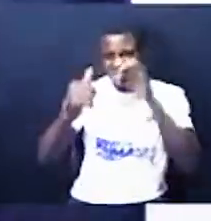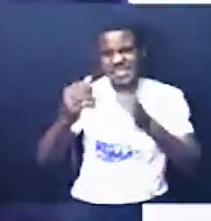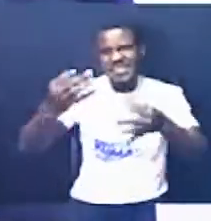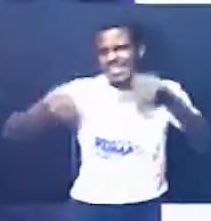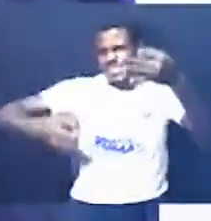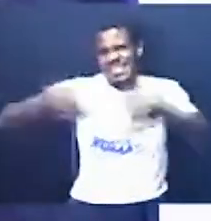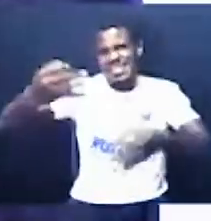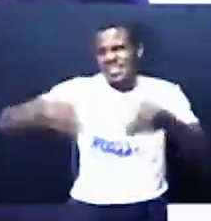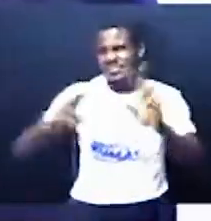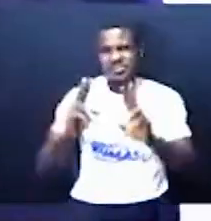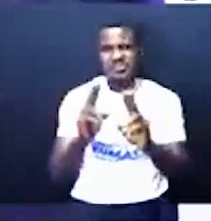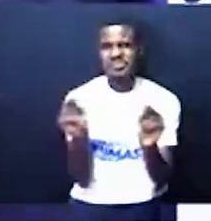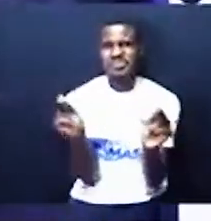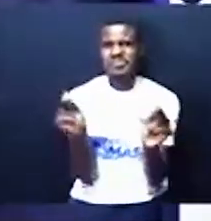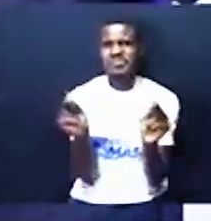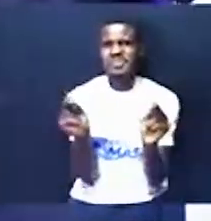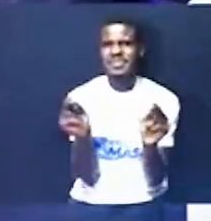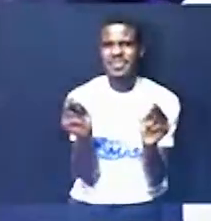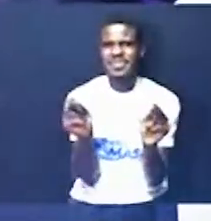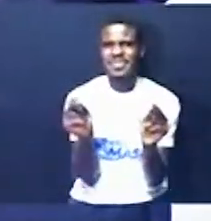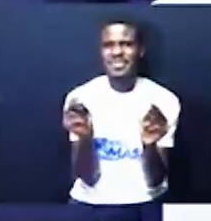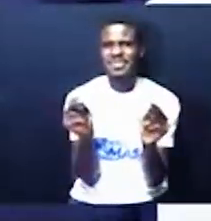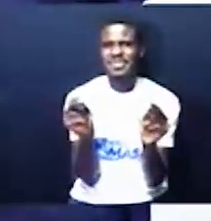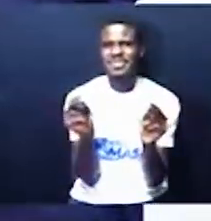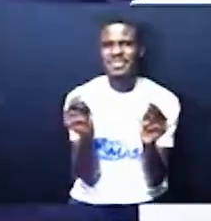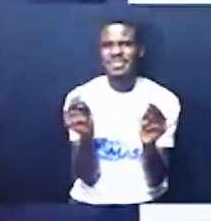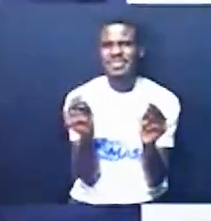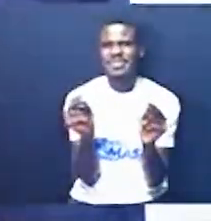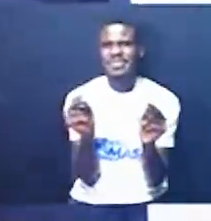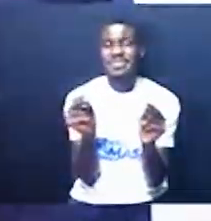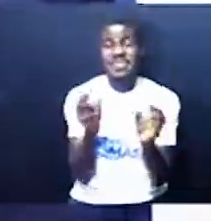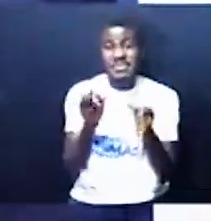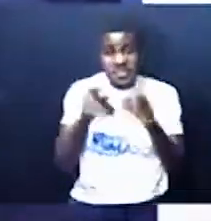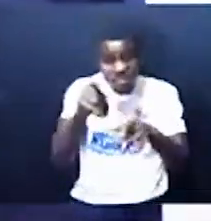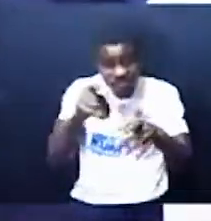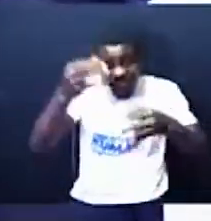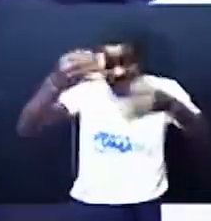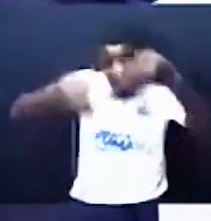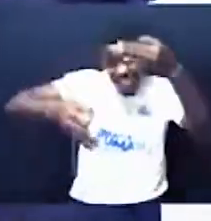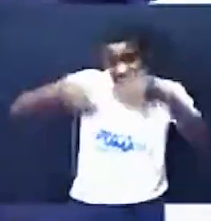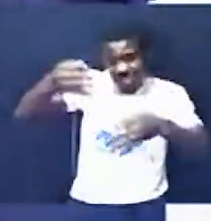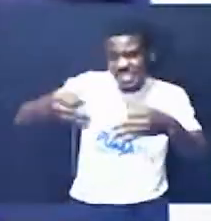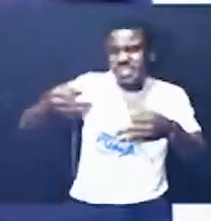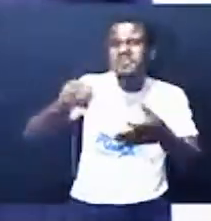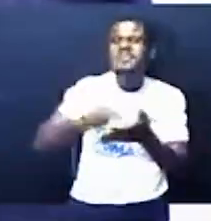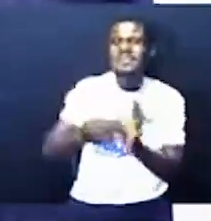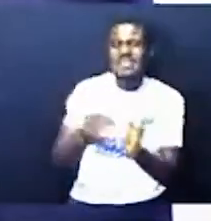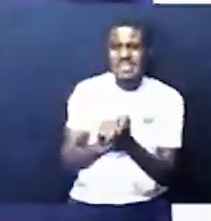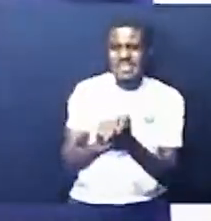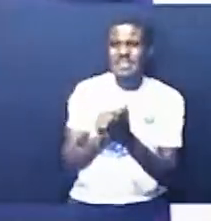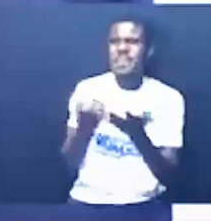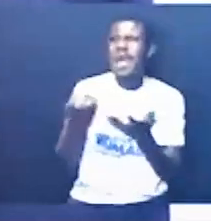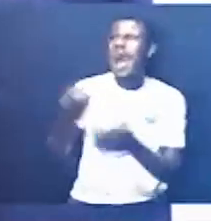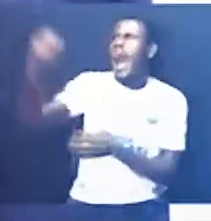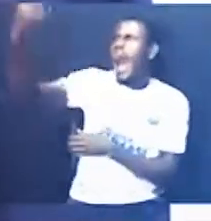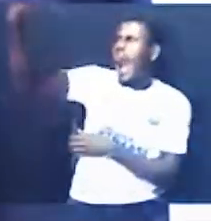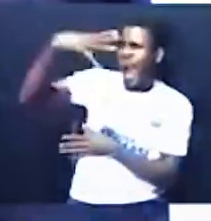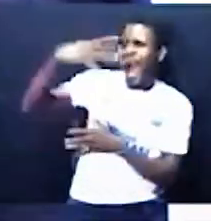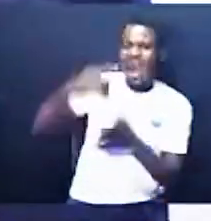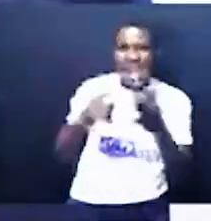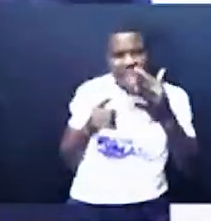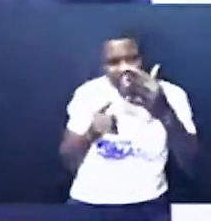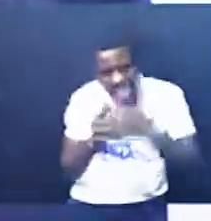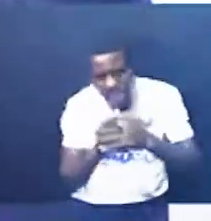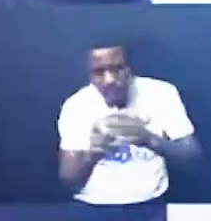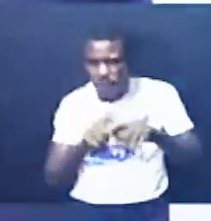condemnation. If you are condemned, it is only because the light has appeared, but you have loved darkness